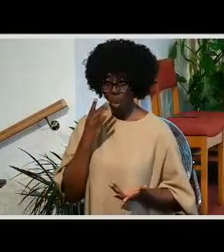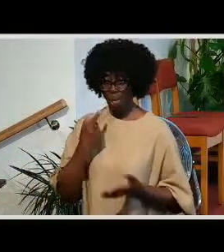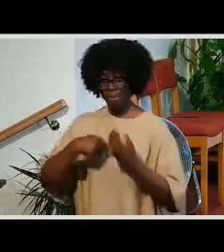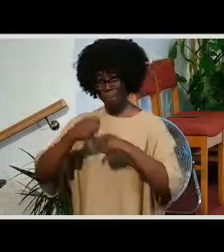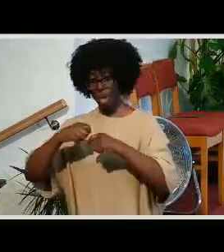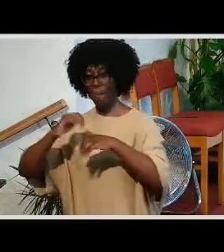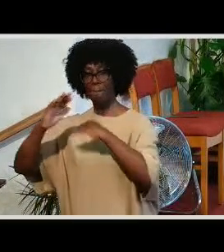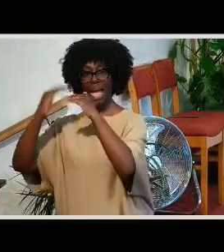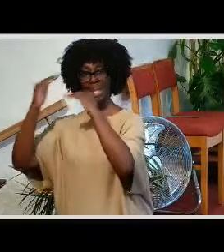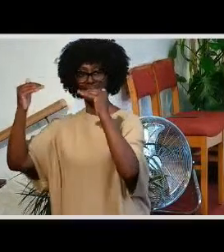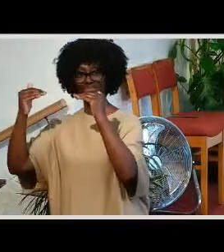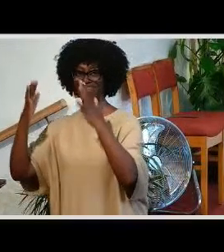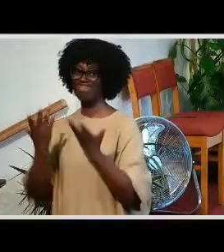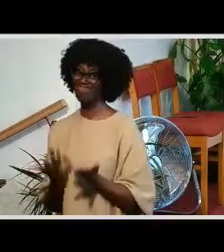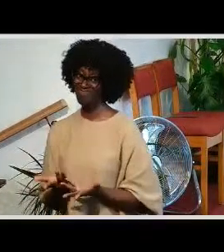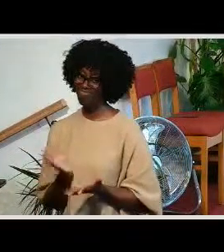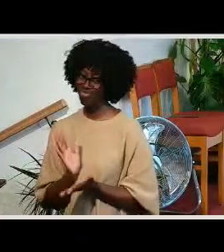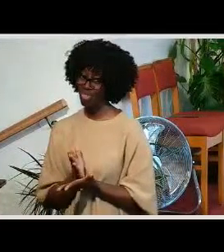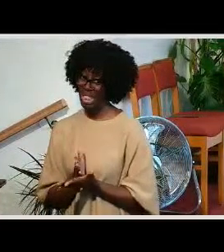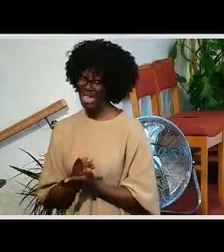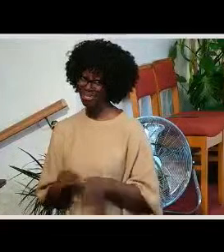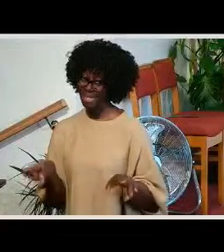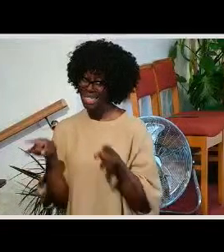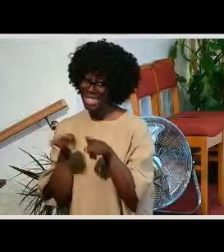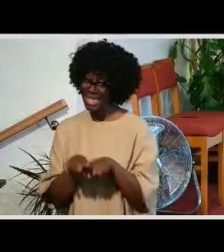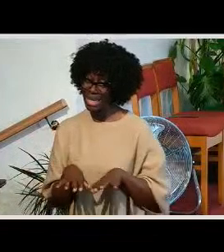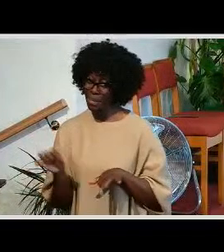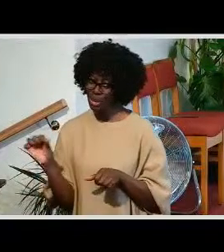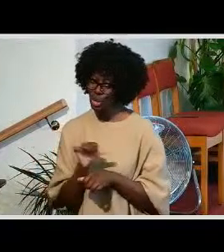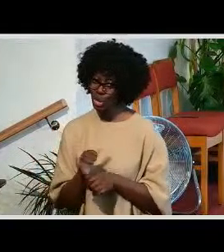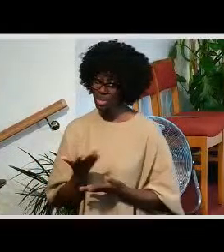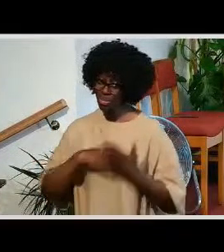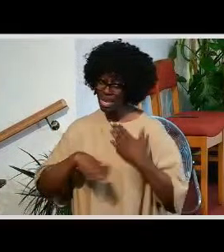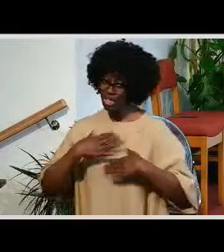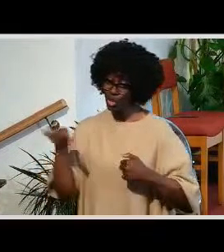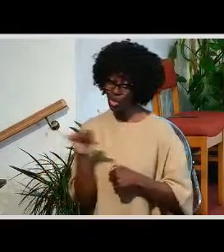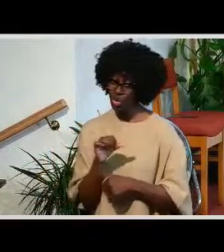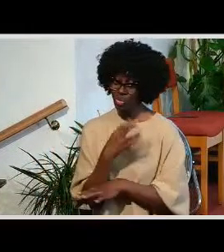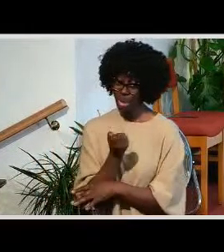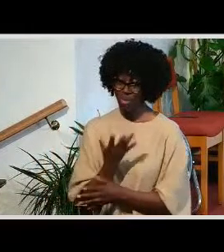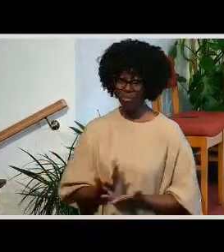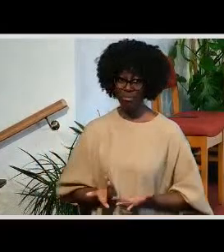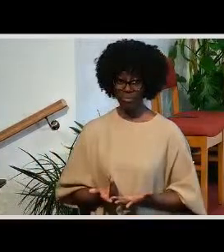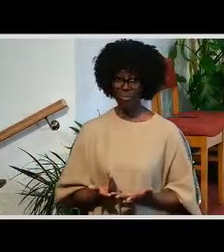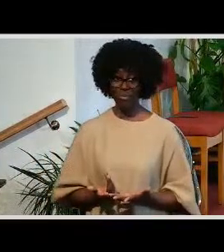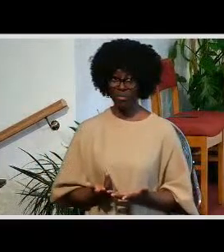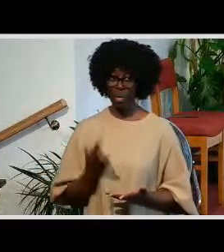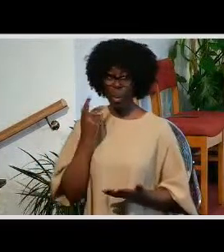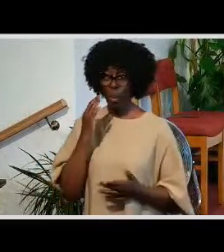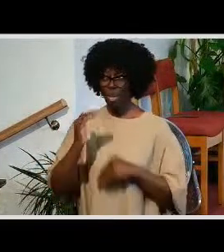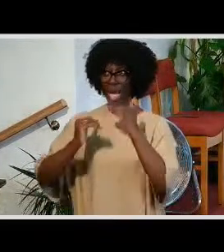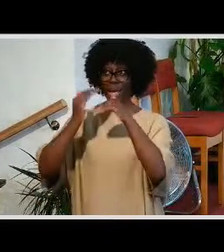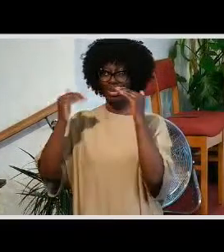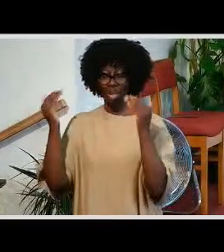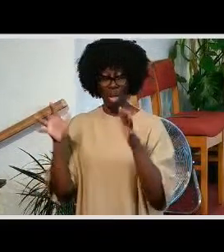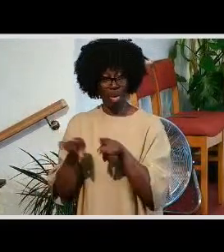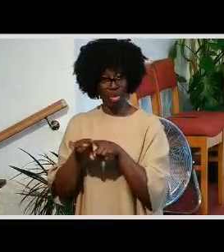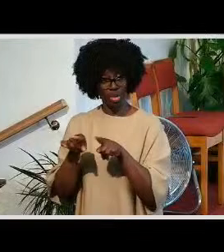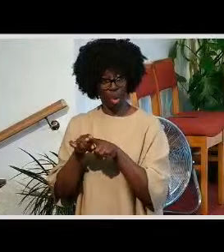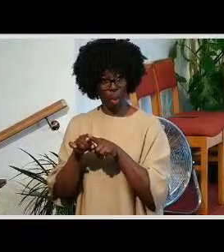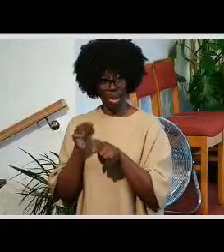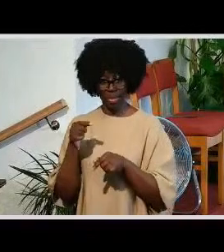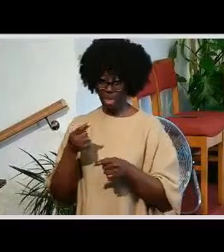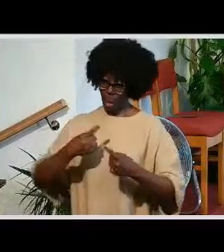equally important for us to recognize adults in our setting who have global developmental delay and adjust for